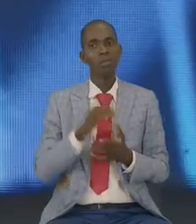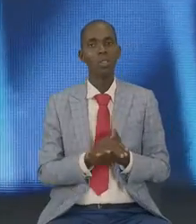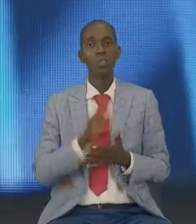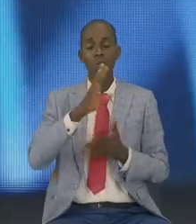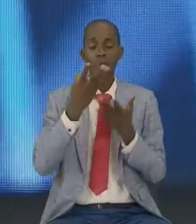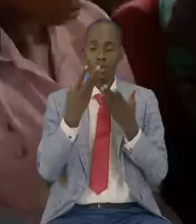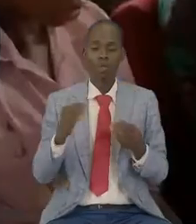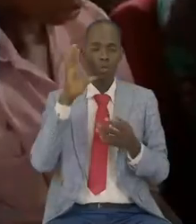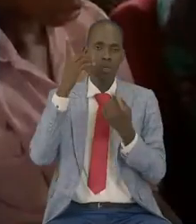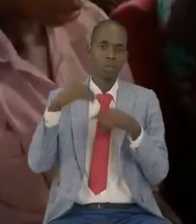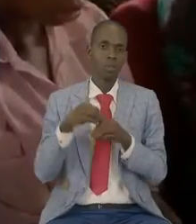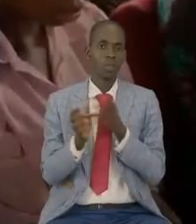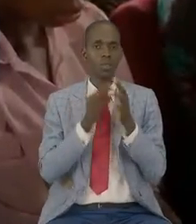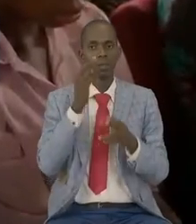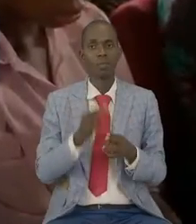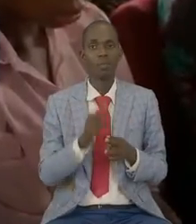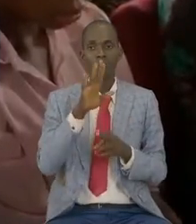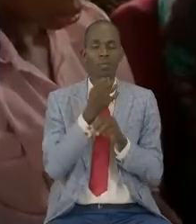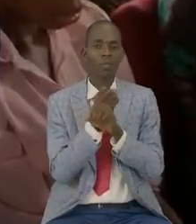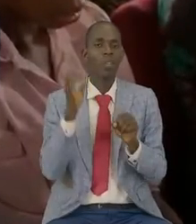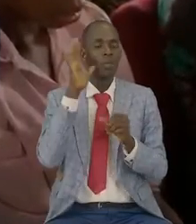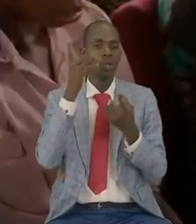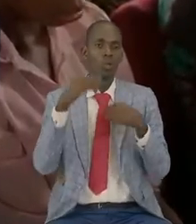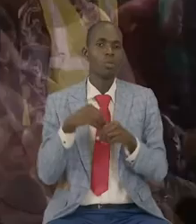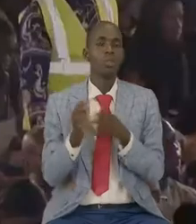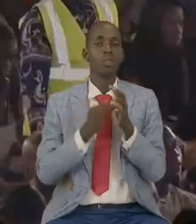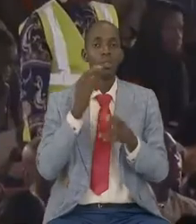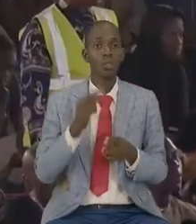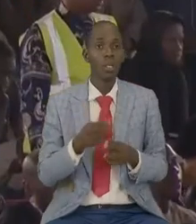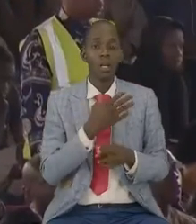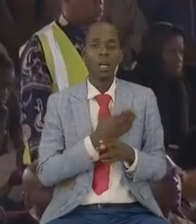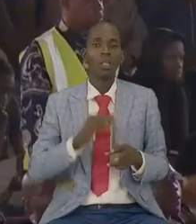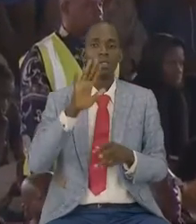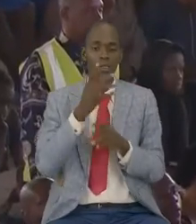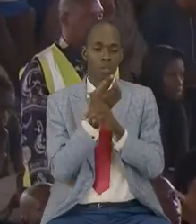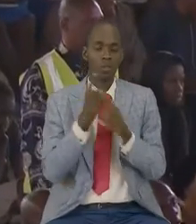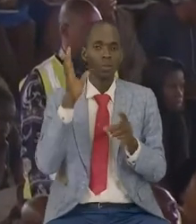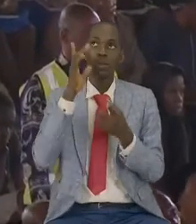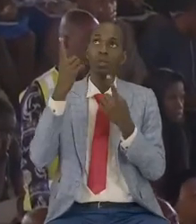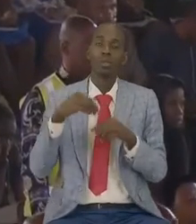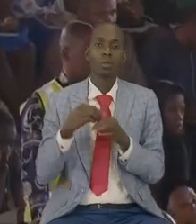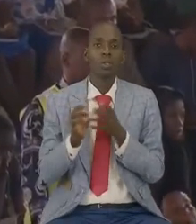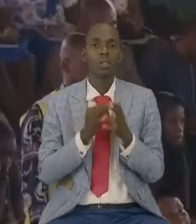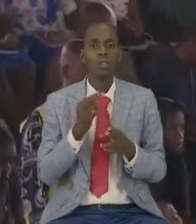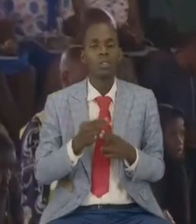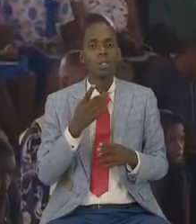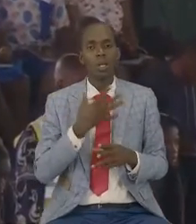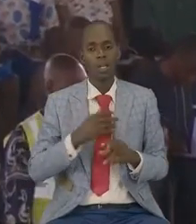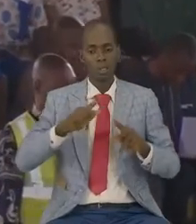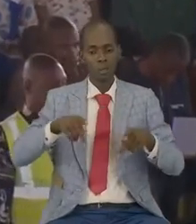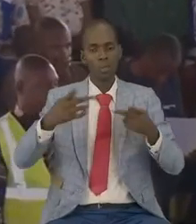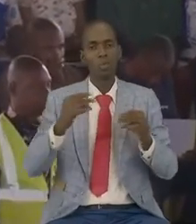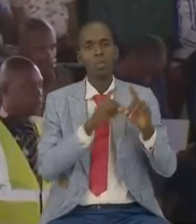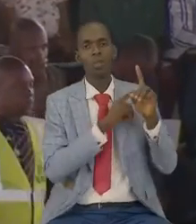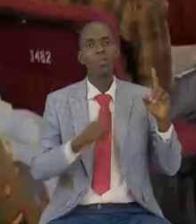solution will come. Your salvation will come. And your deliverance will come. And the provision of the Lord